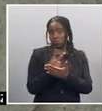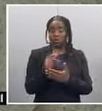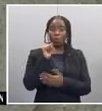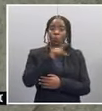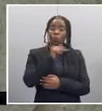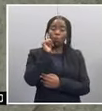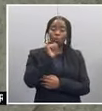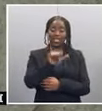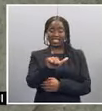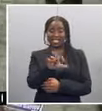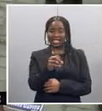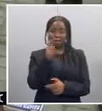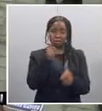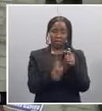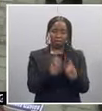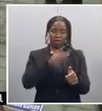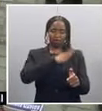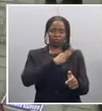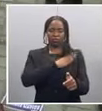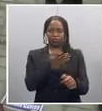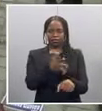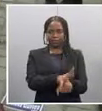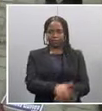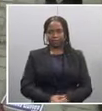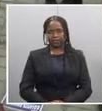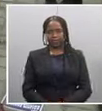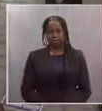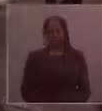60 Palestinians were shot by Israeli soldiers.